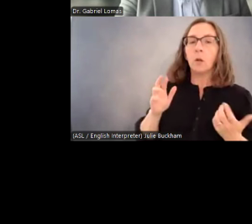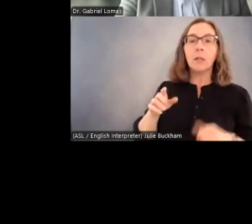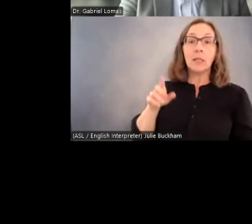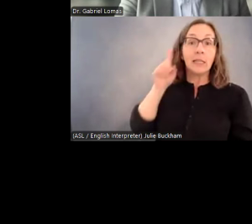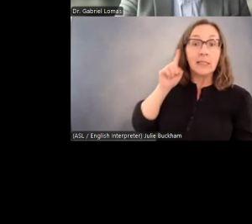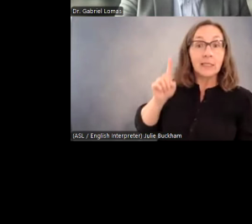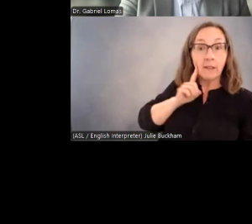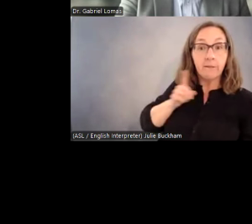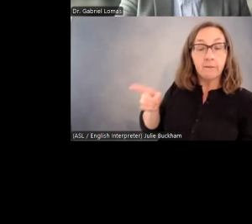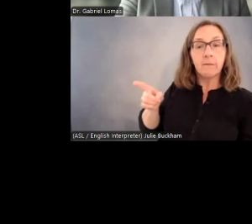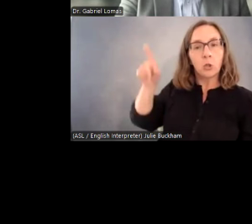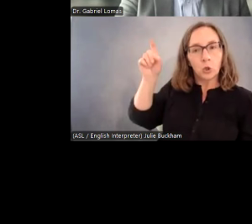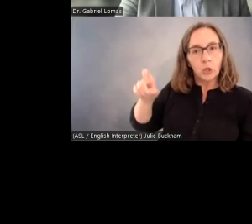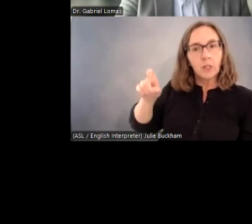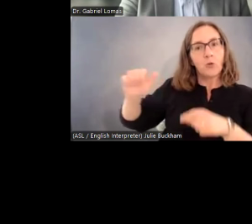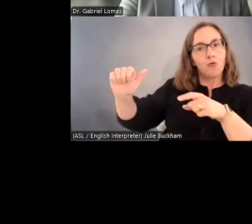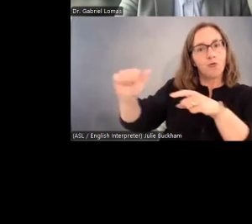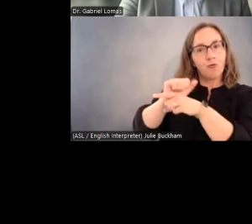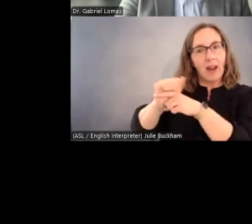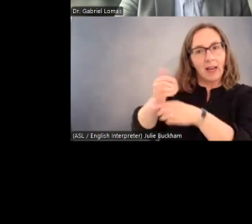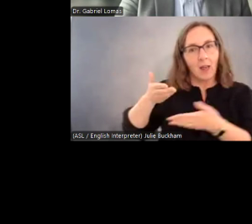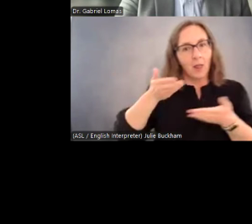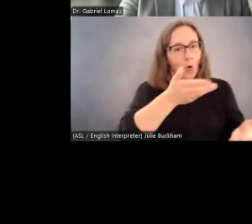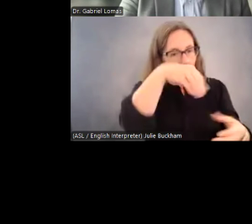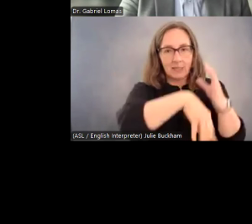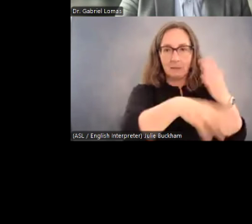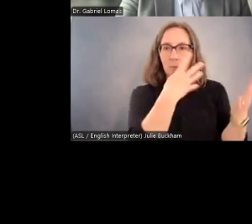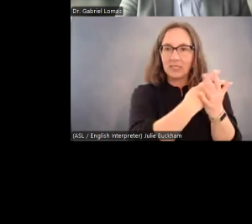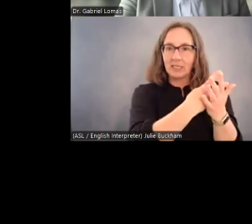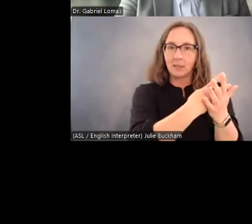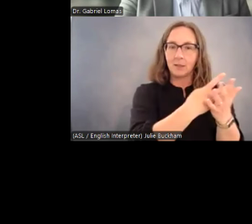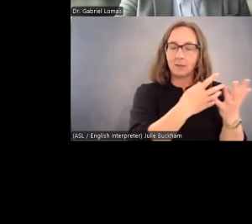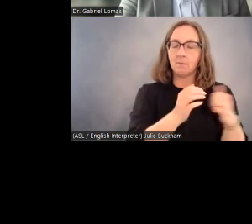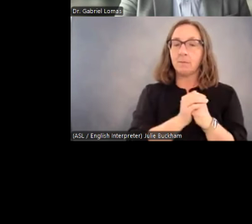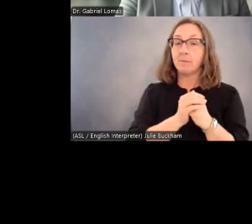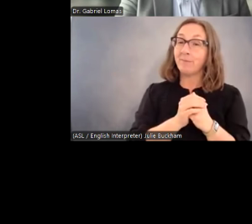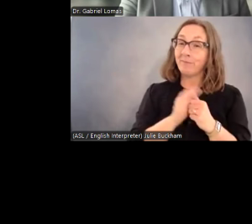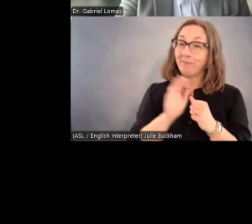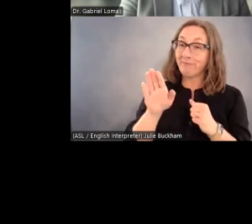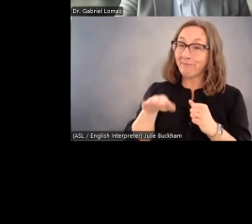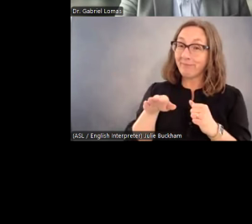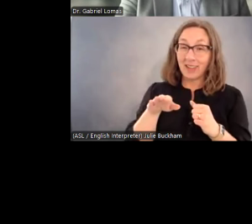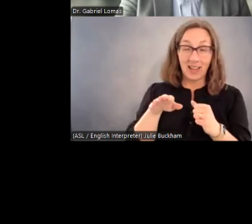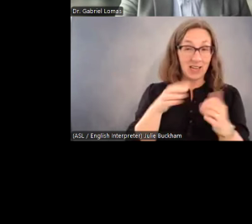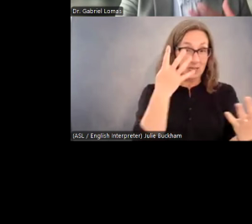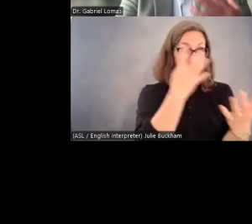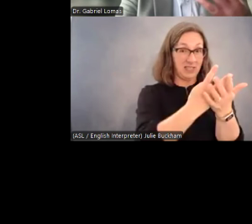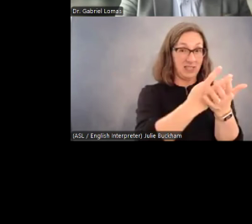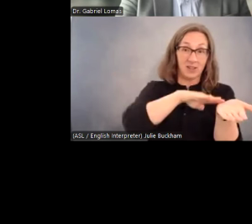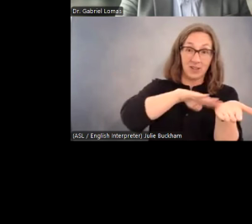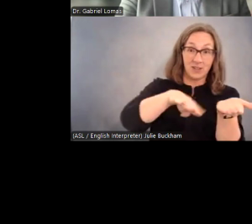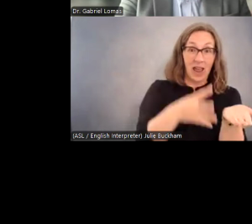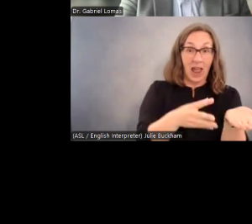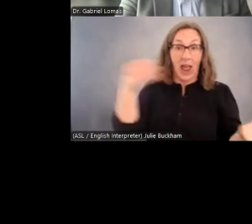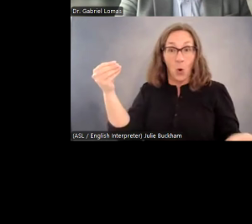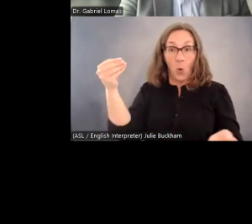utilized to train people who work in prison settings. Then we can't forget that after prison, people get released, and we need to make sure that